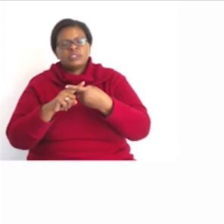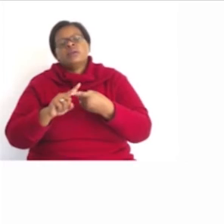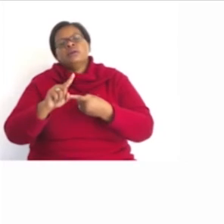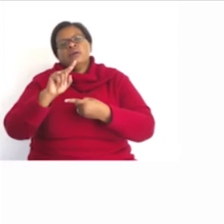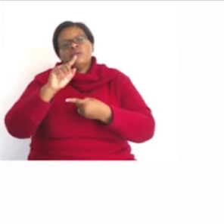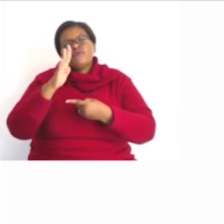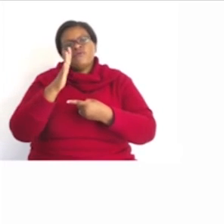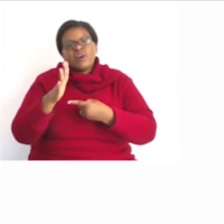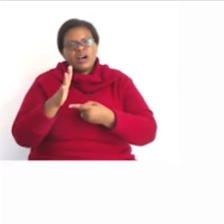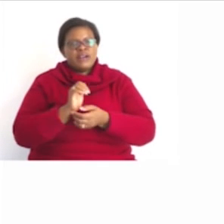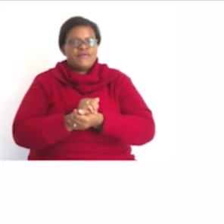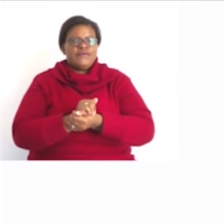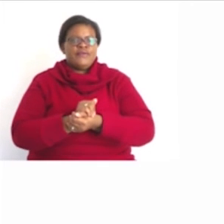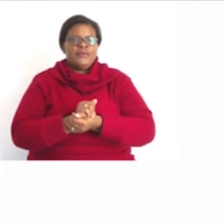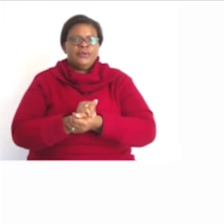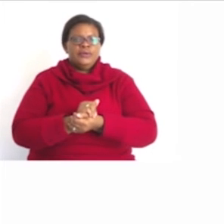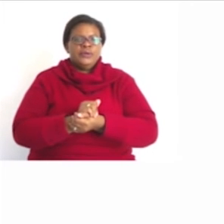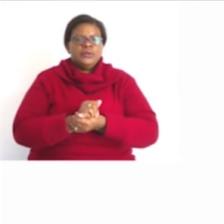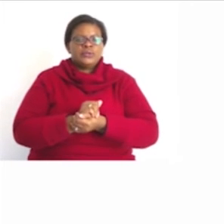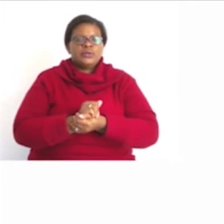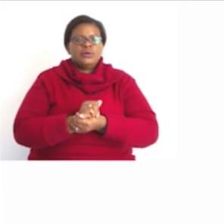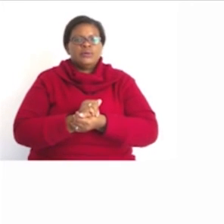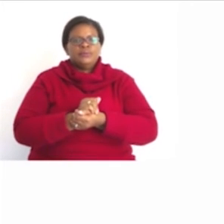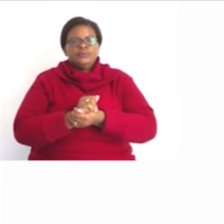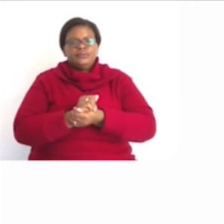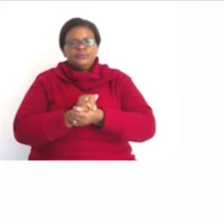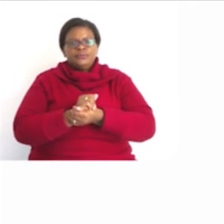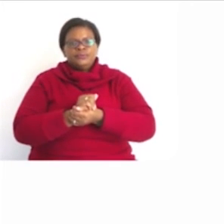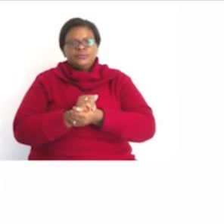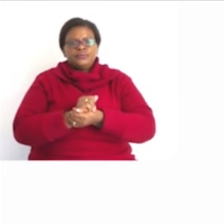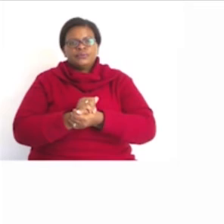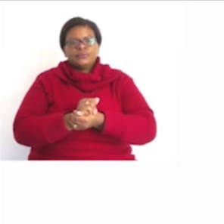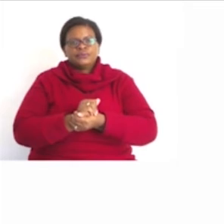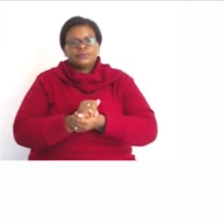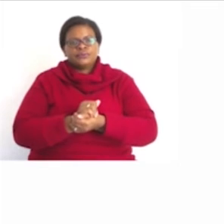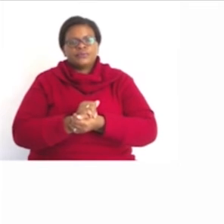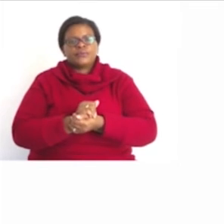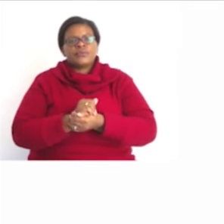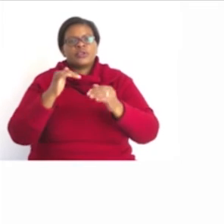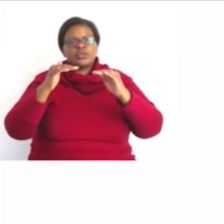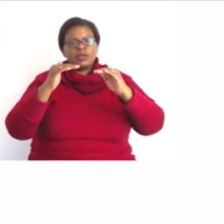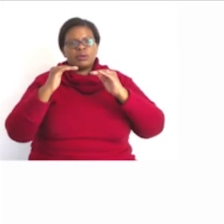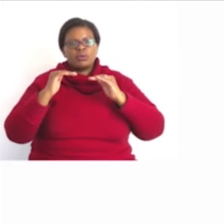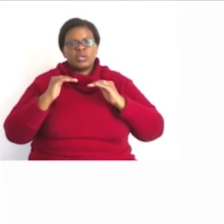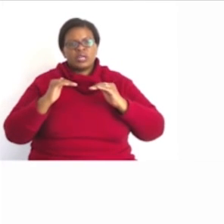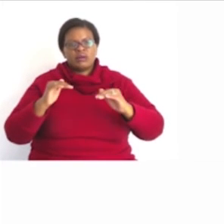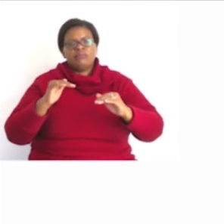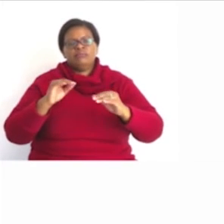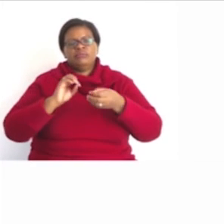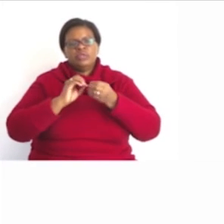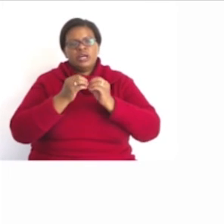C, 240 times 5. Apply the commutative property of